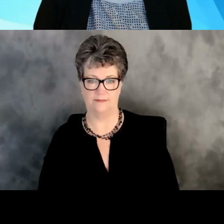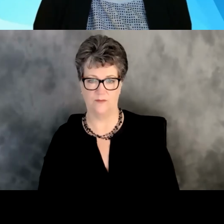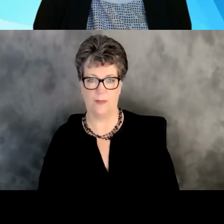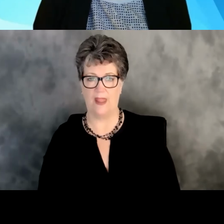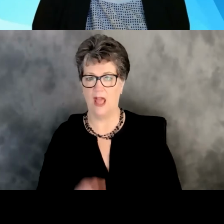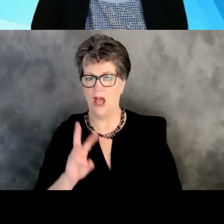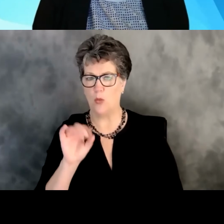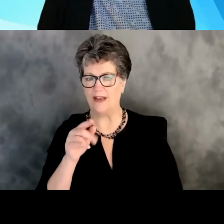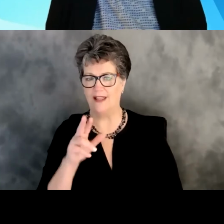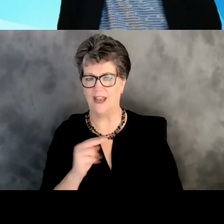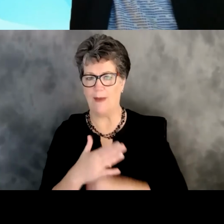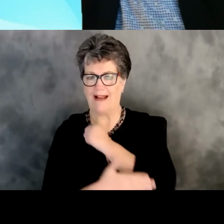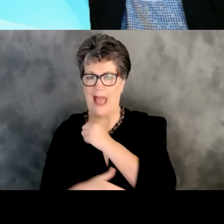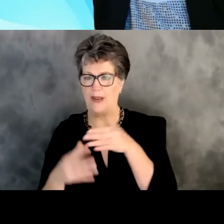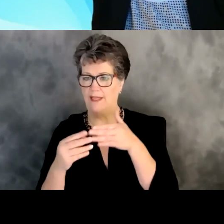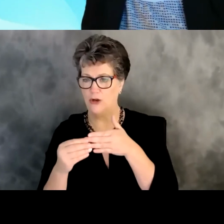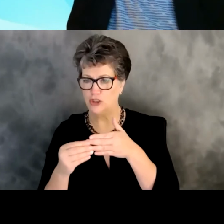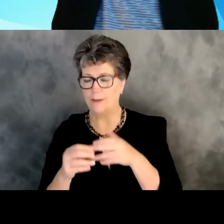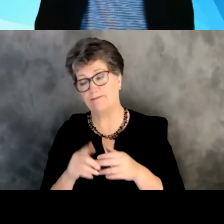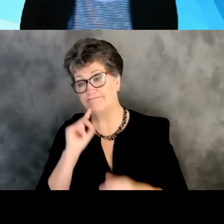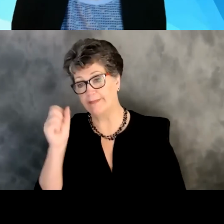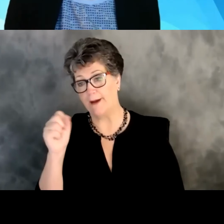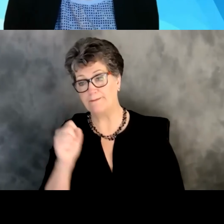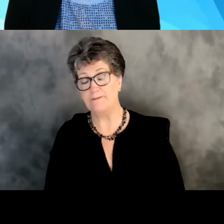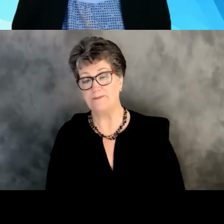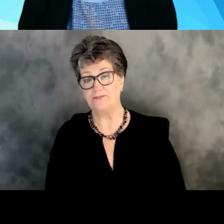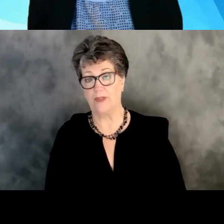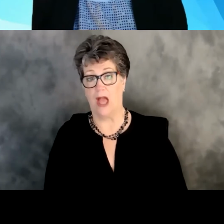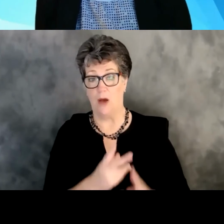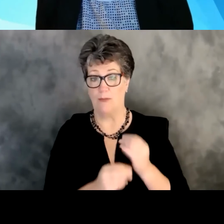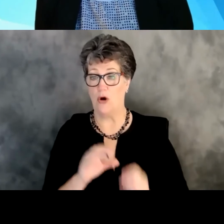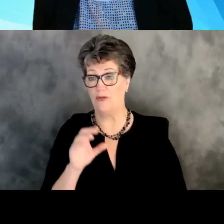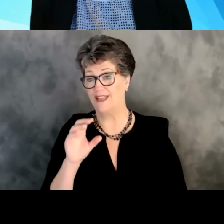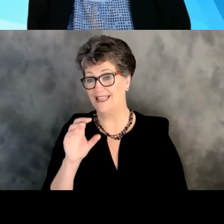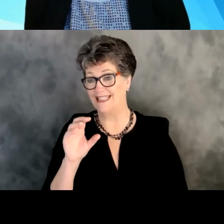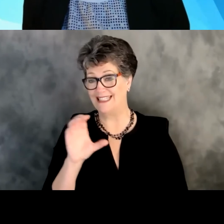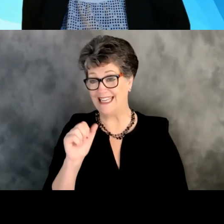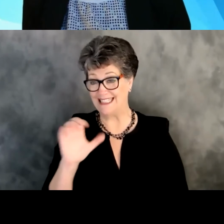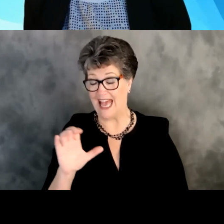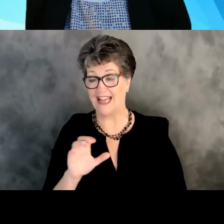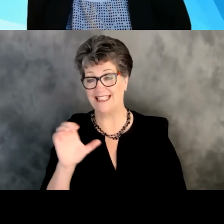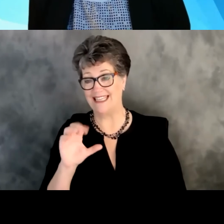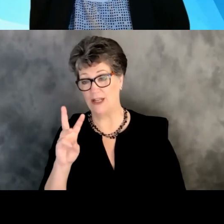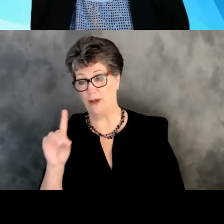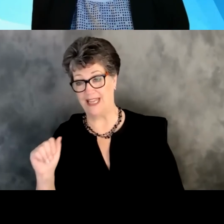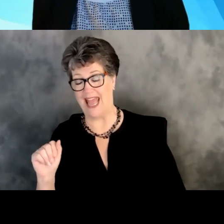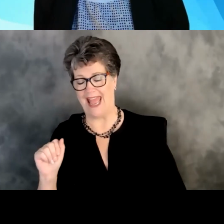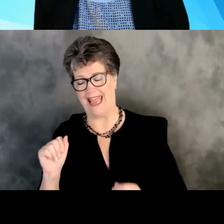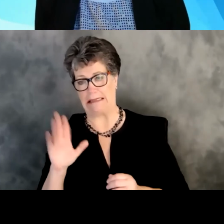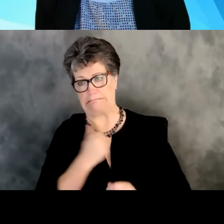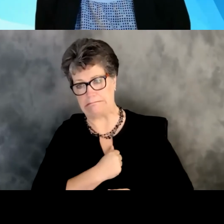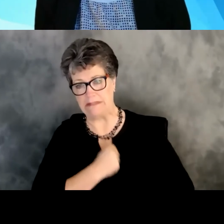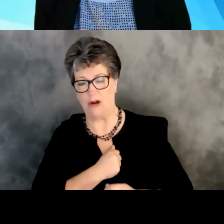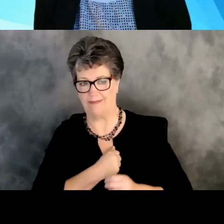Gwendolyn's asking about county leadership. Absolutely. Both CSAC and CWDA had to send regrets today, or else they